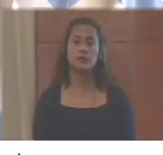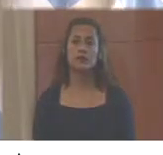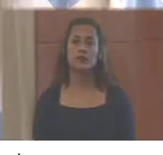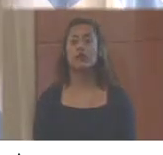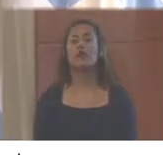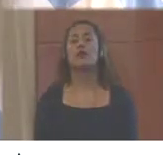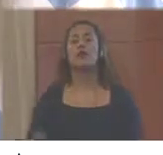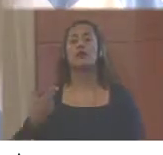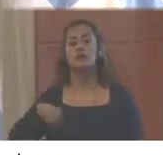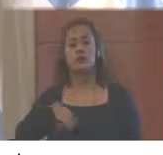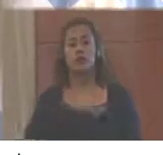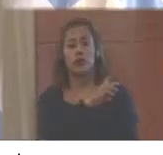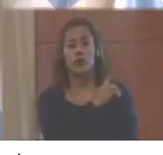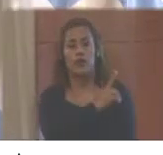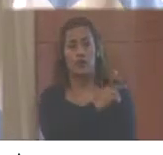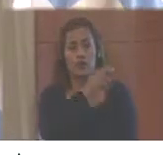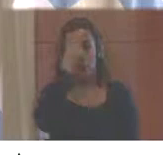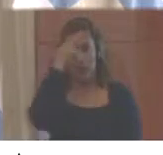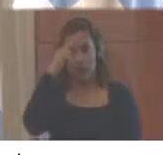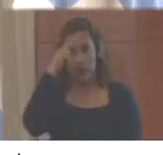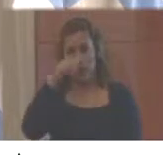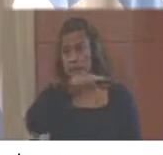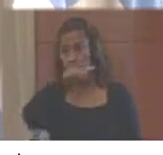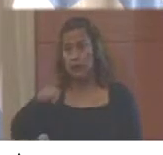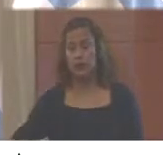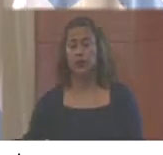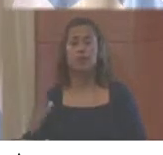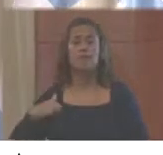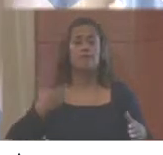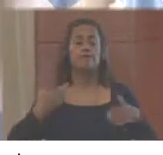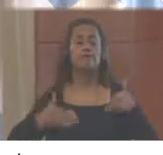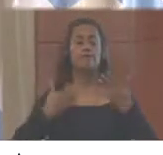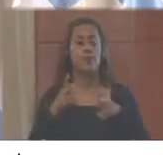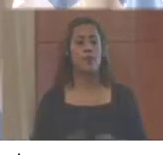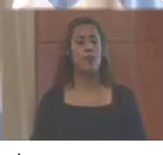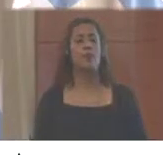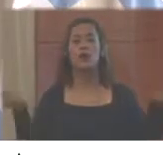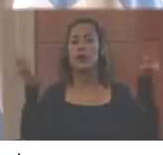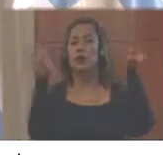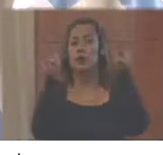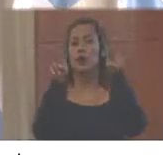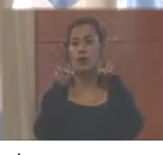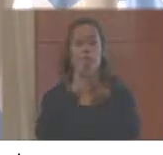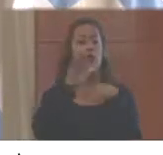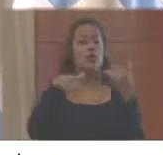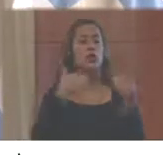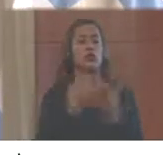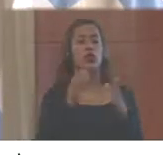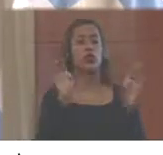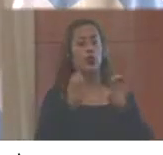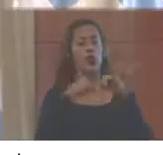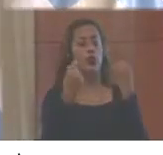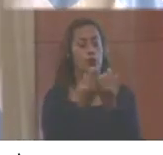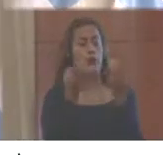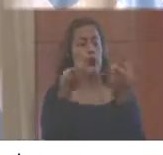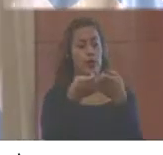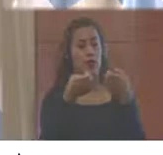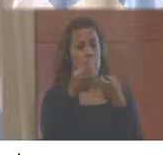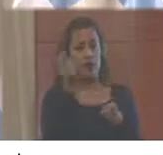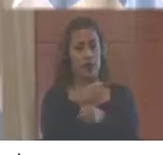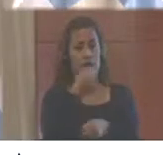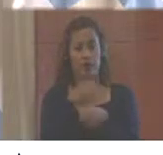Those of us who are part of the Mexican delegation here value the effort of all of those who have made this